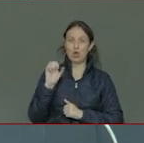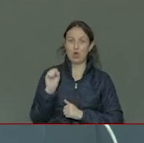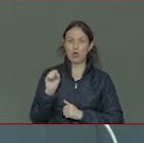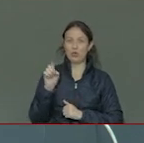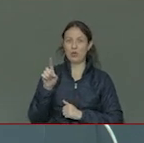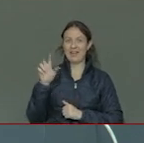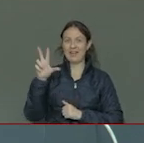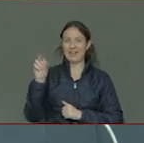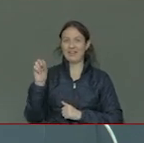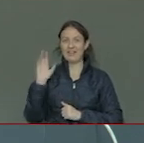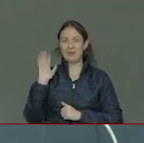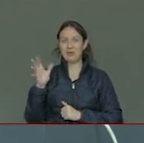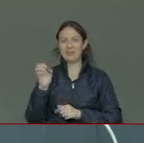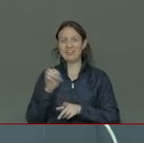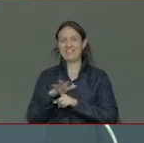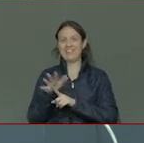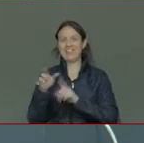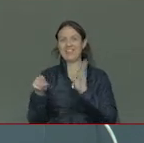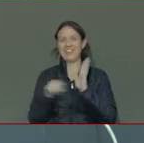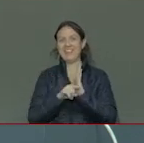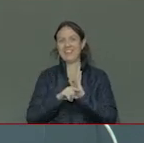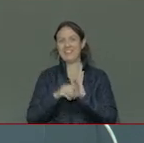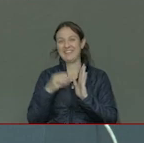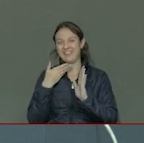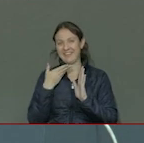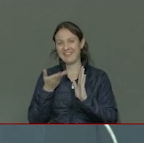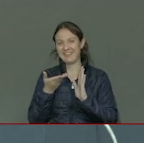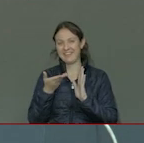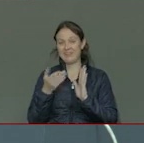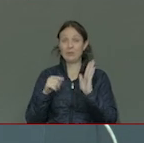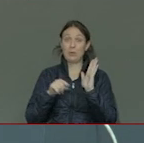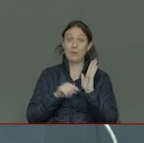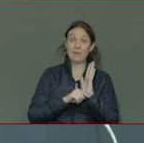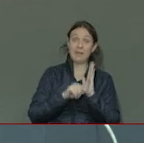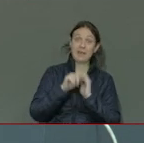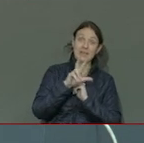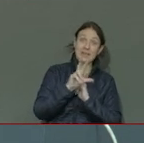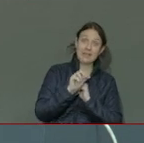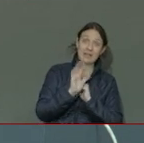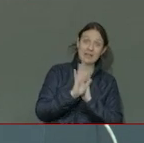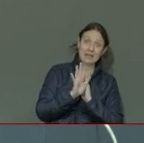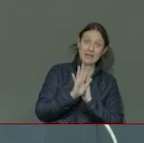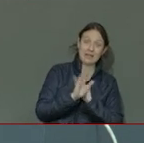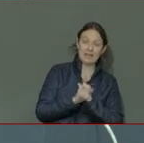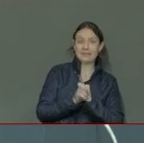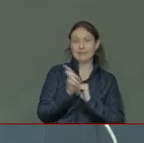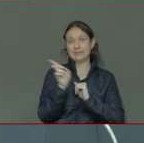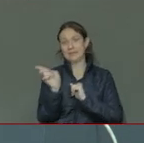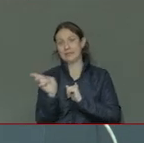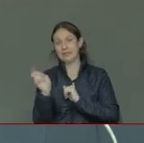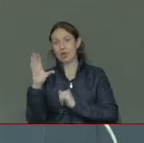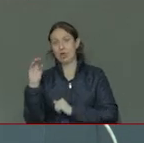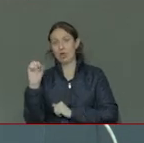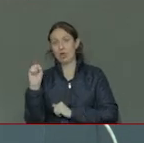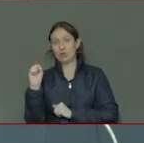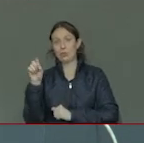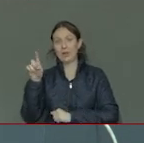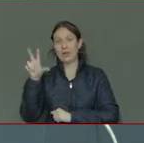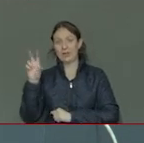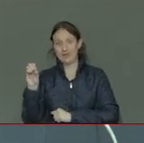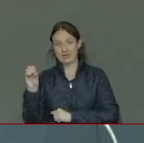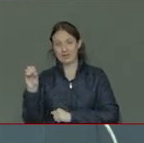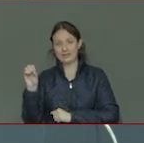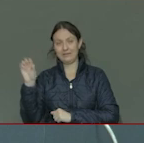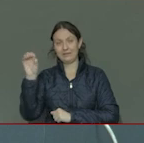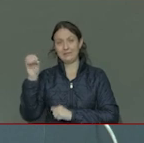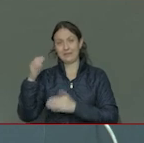a negative. So I don't put in a negative 80 as well, I just put in the cos 180 at